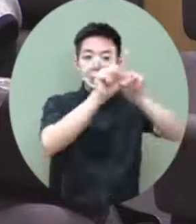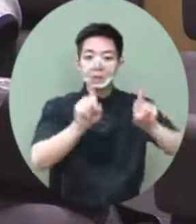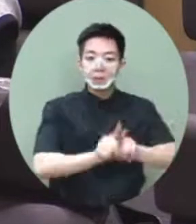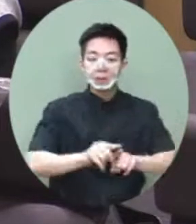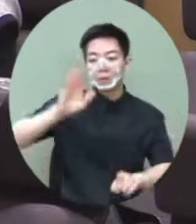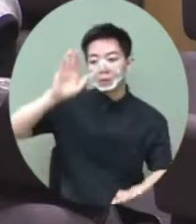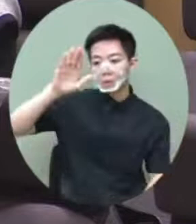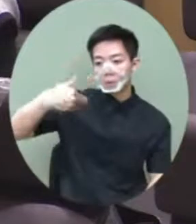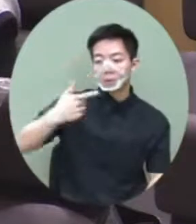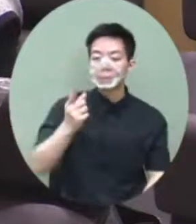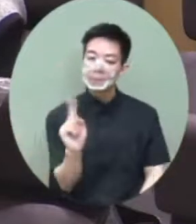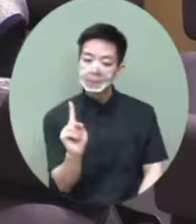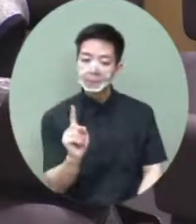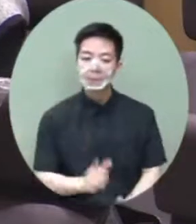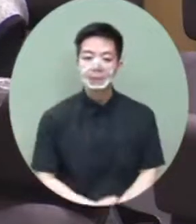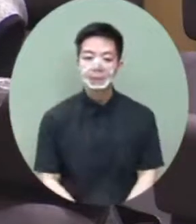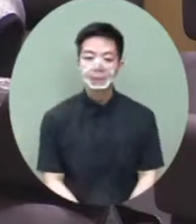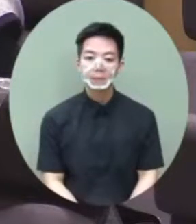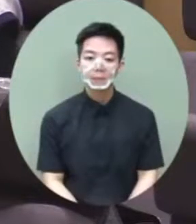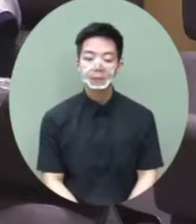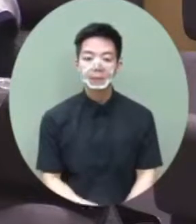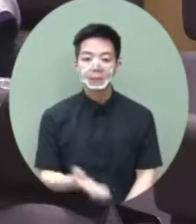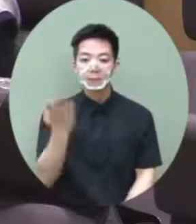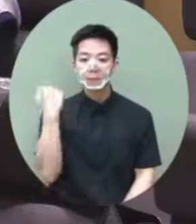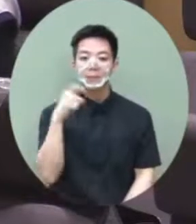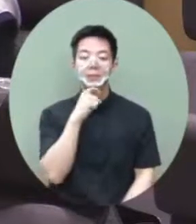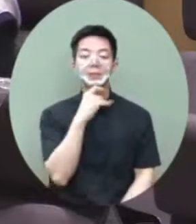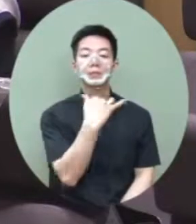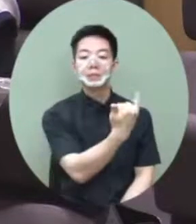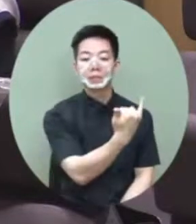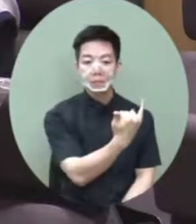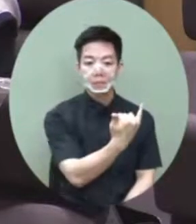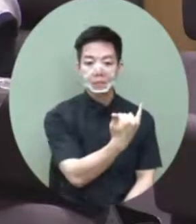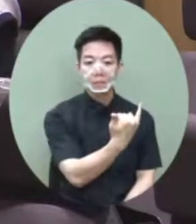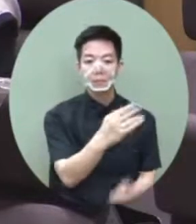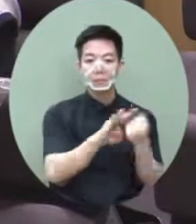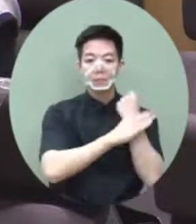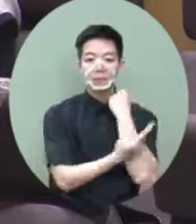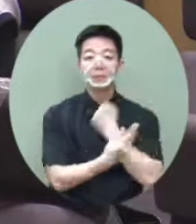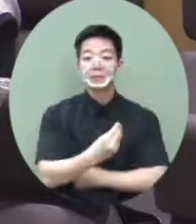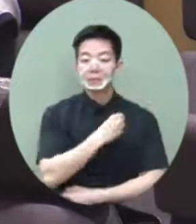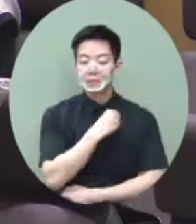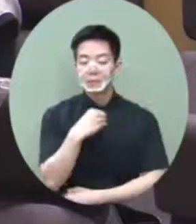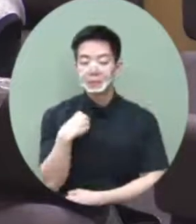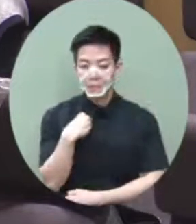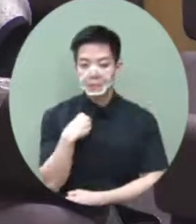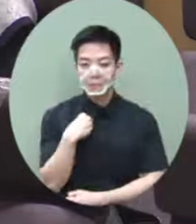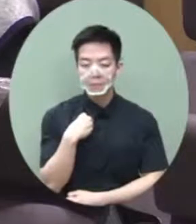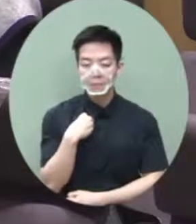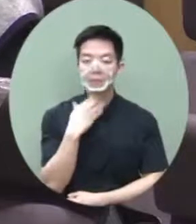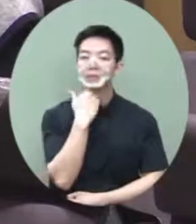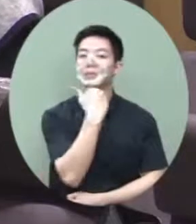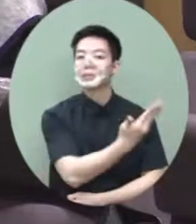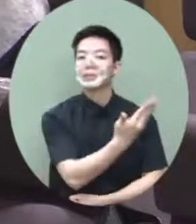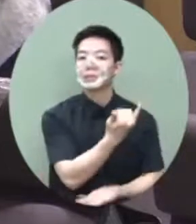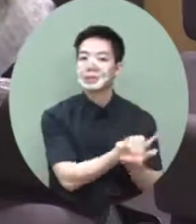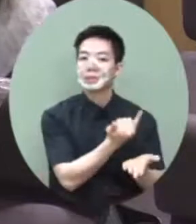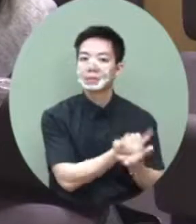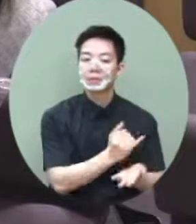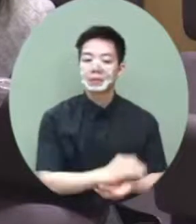what is there such an arrangement? You talk about six cases that are reported